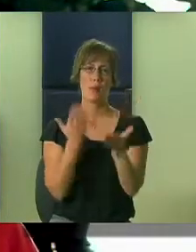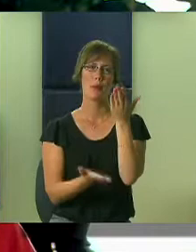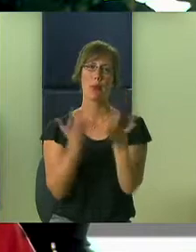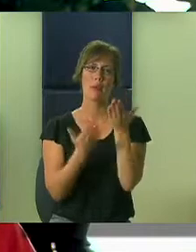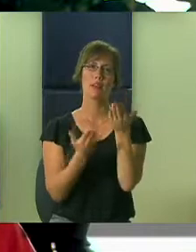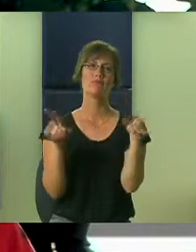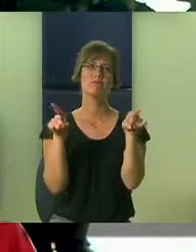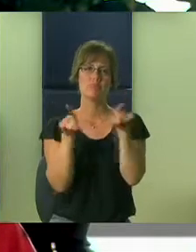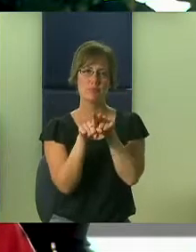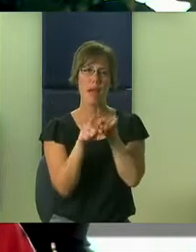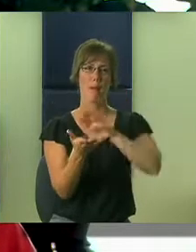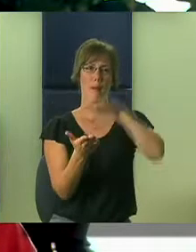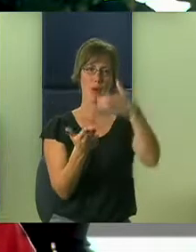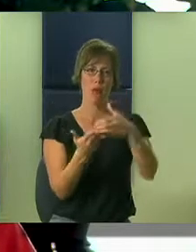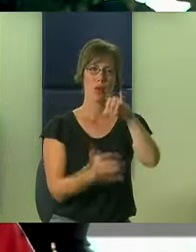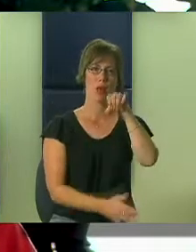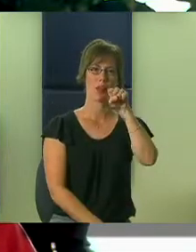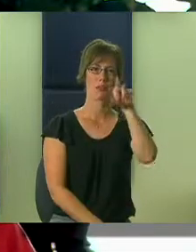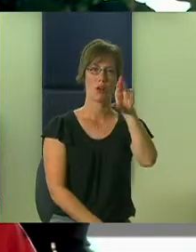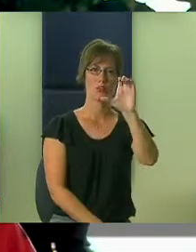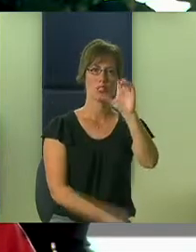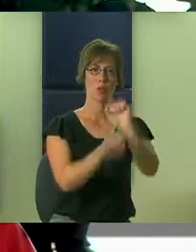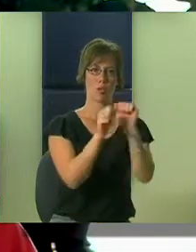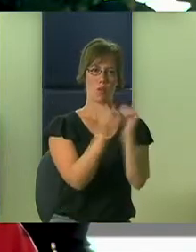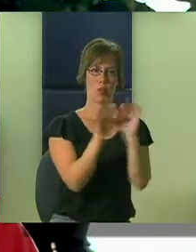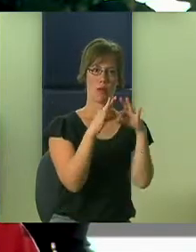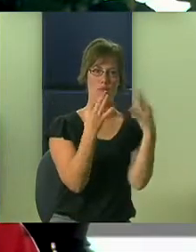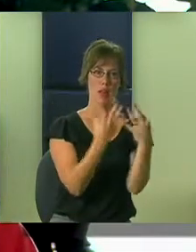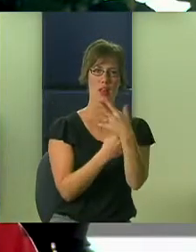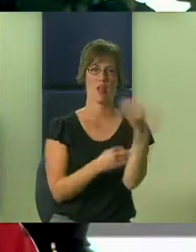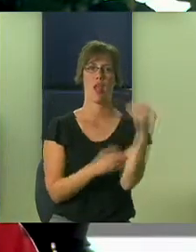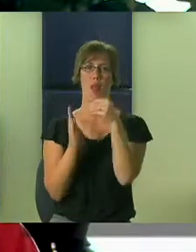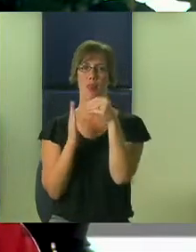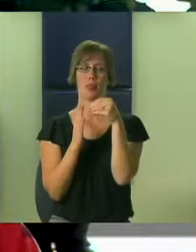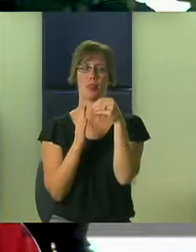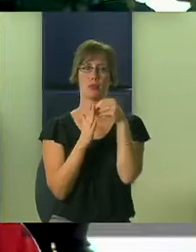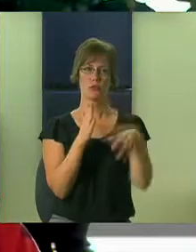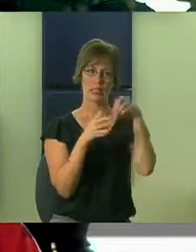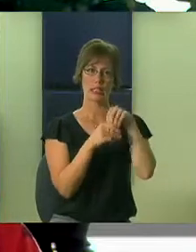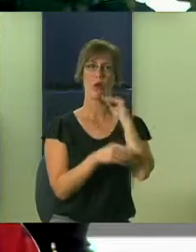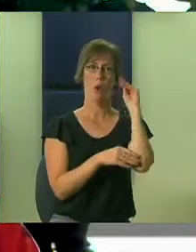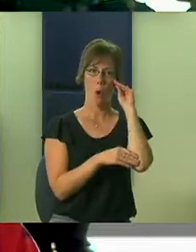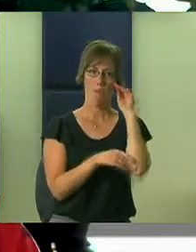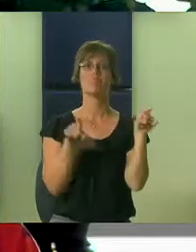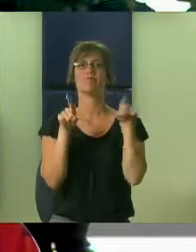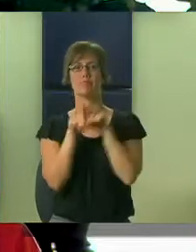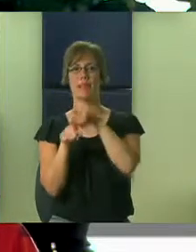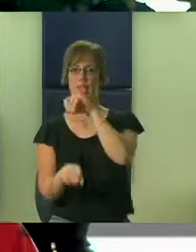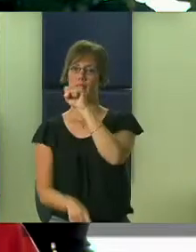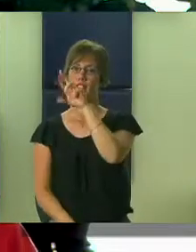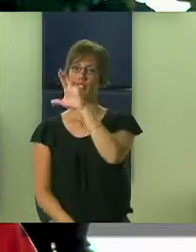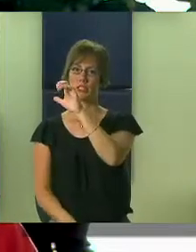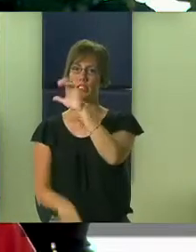was probably as much ISRC working with the family and the student in the home